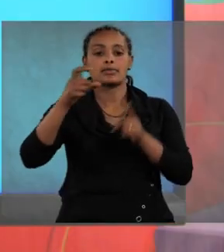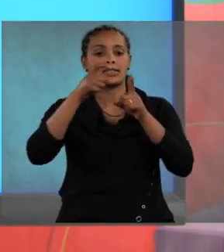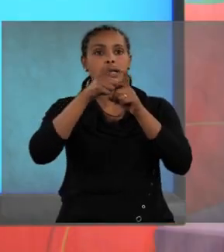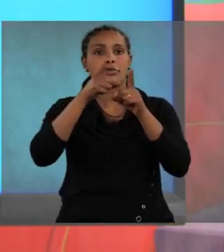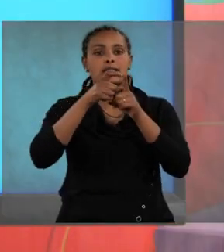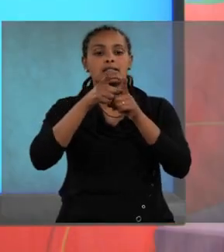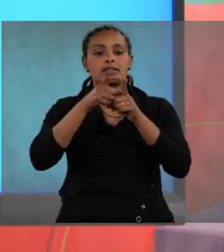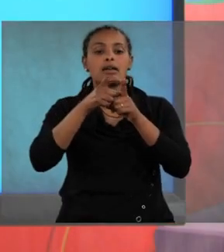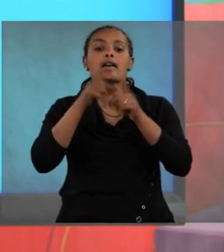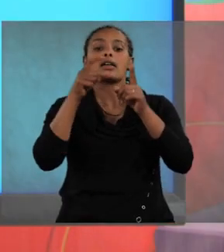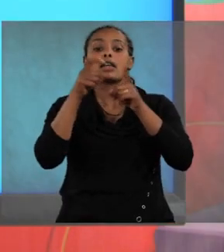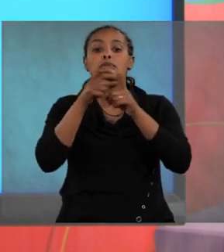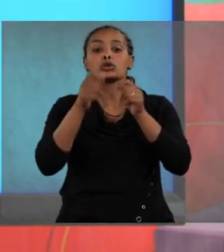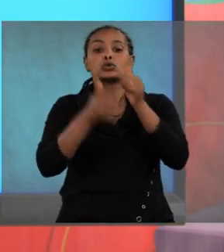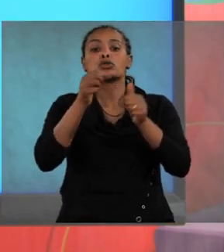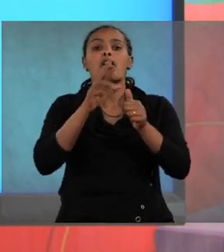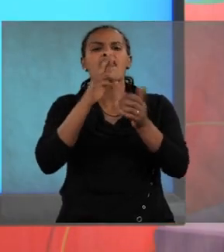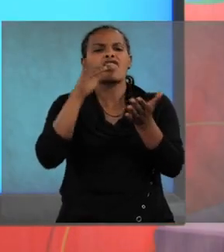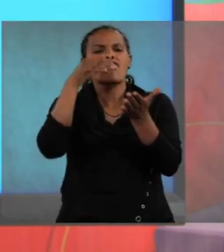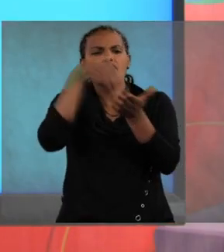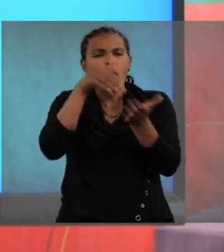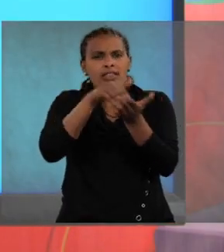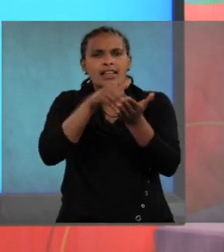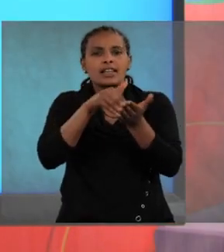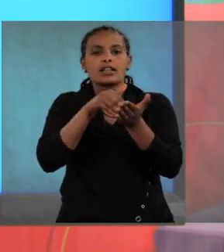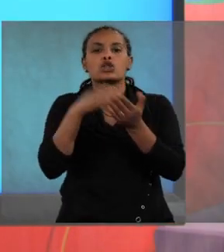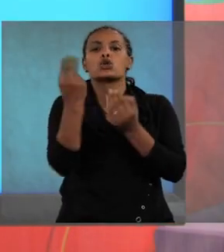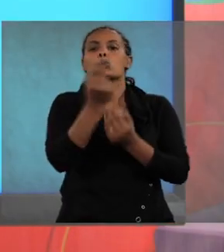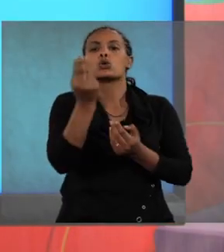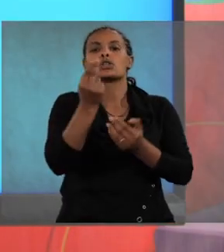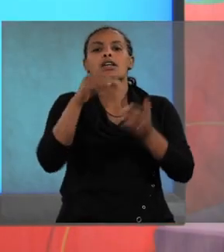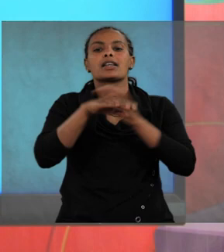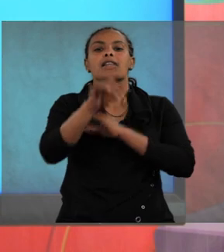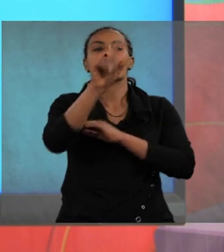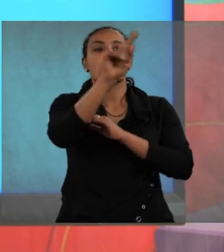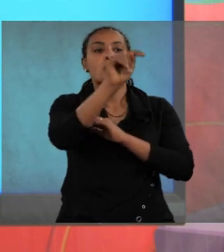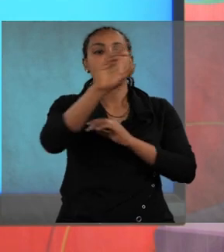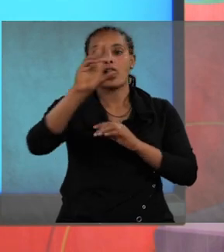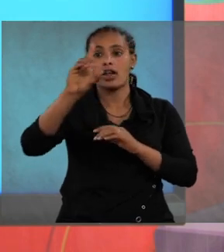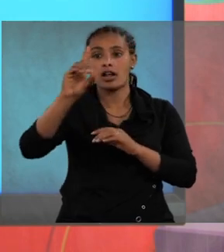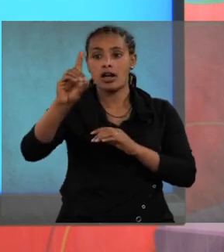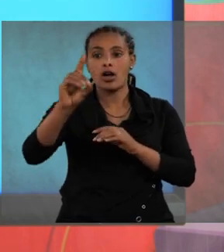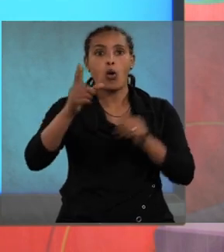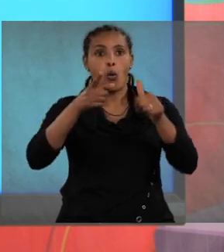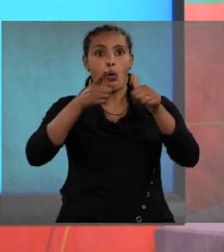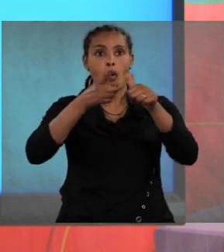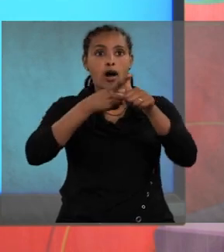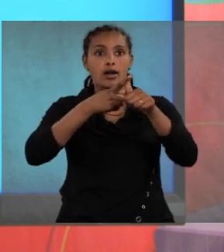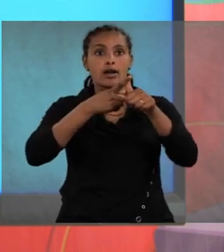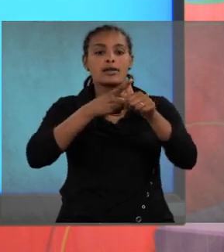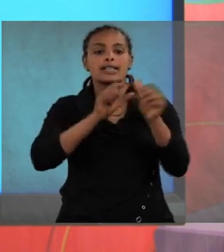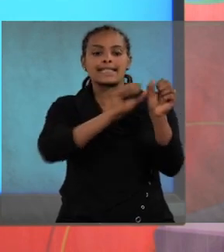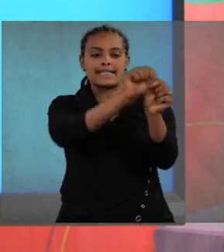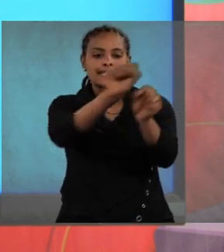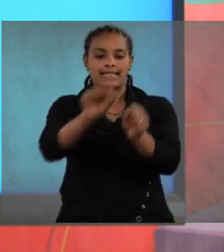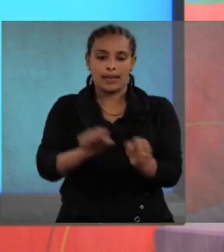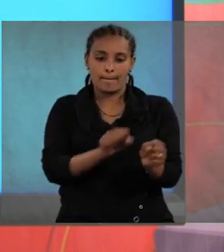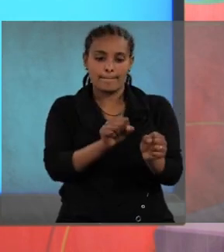terms which are frequently used in thermodynamics. One is